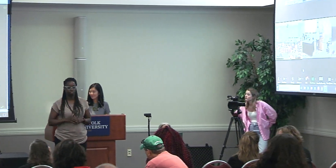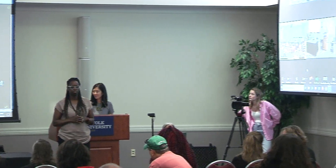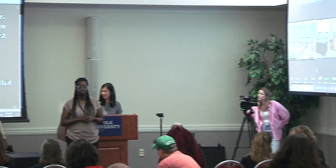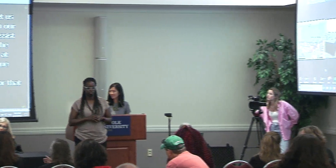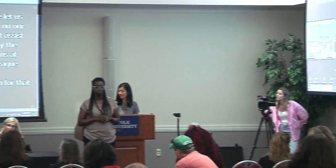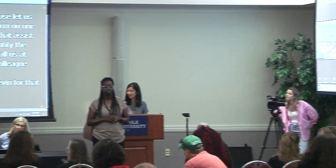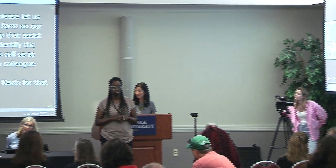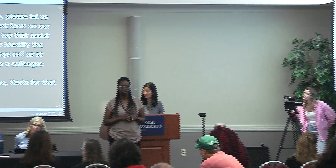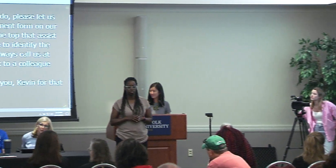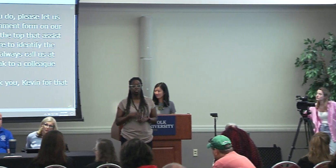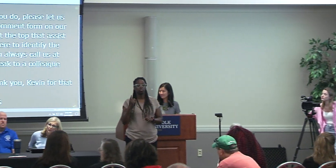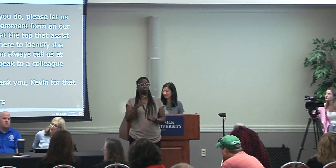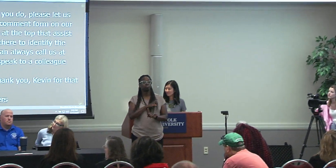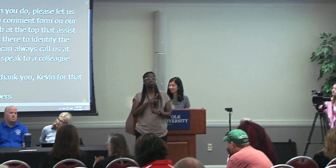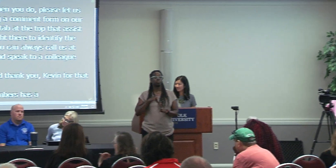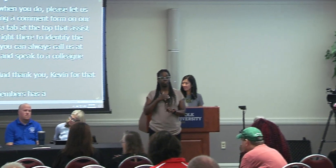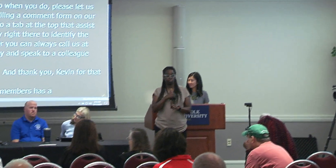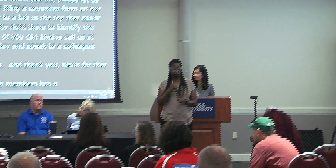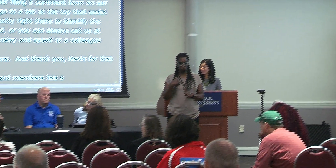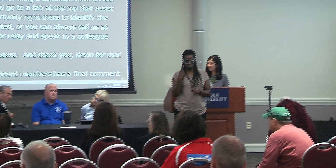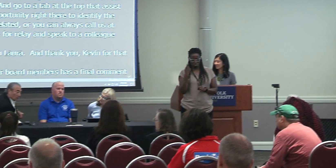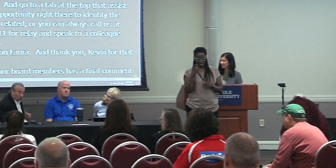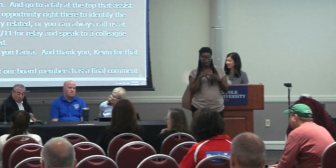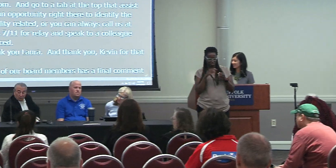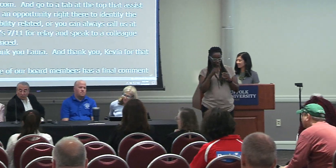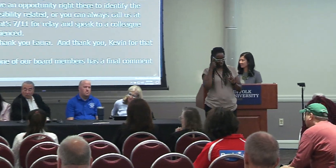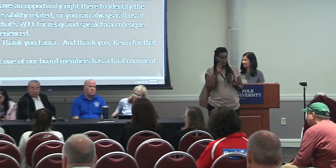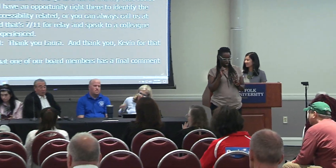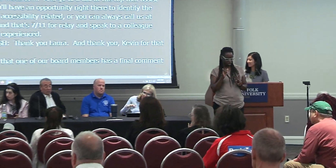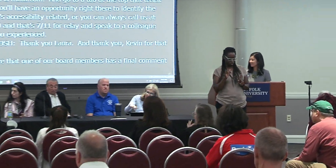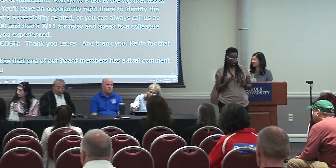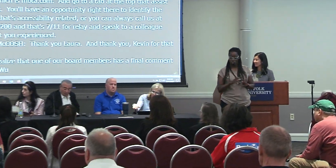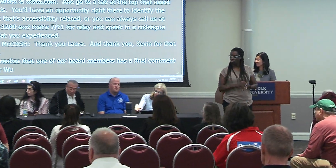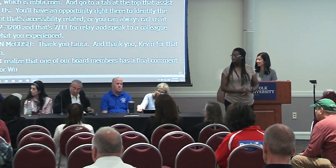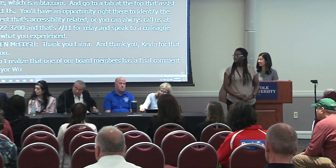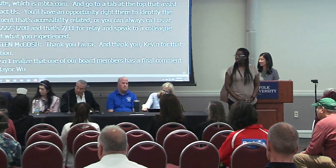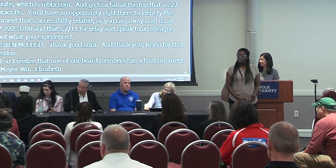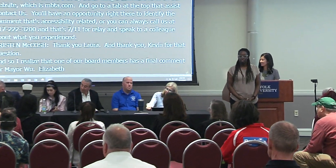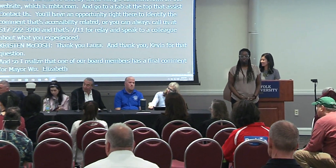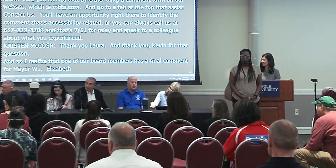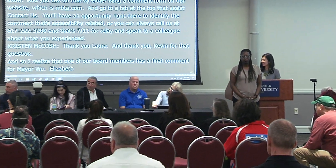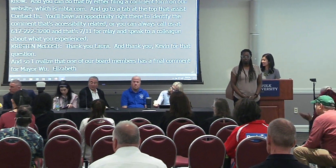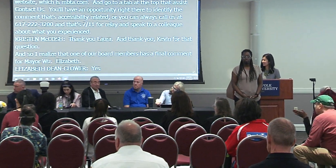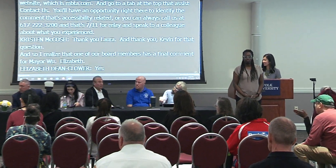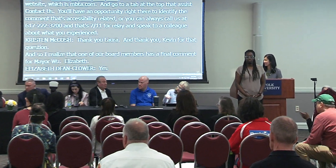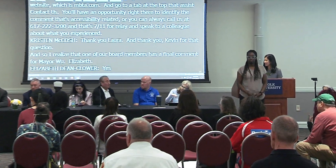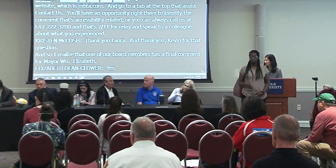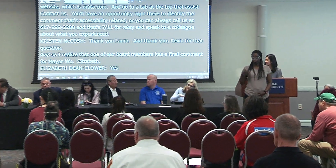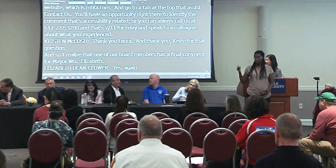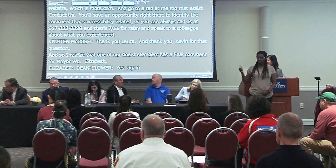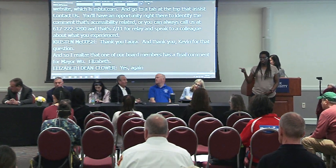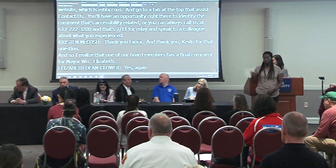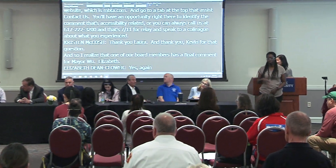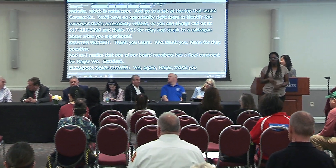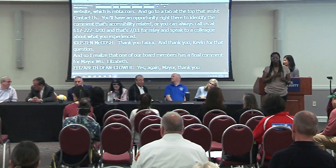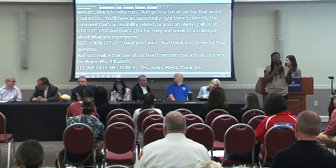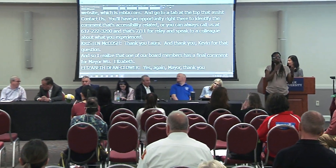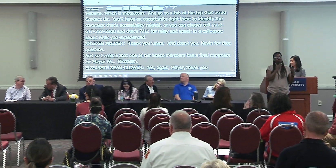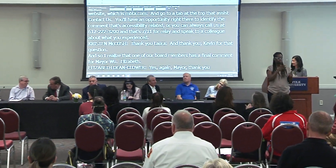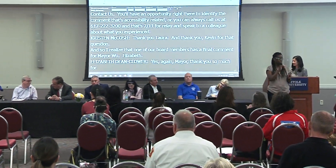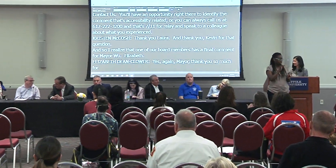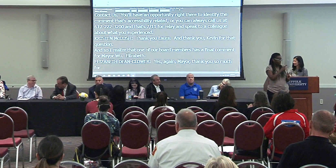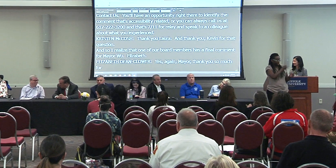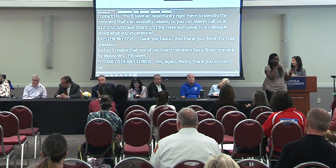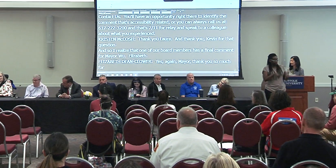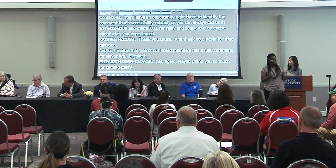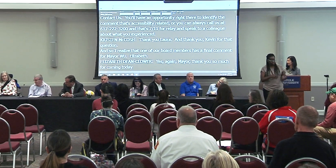has a final comment for Mayor Wu. Elizabeth? Yes. Again, Mayor, thank you so much for coming today. Could you